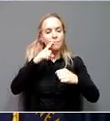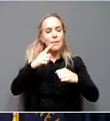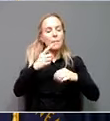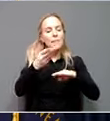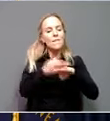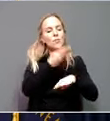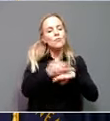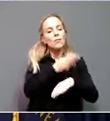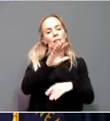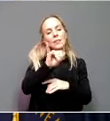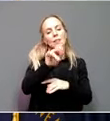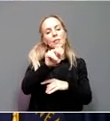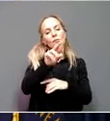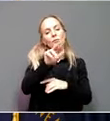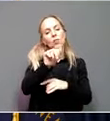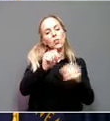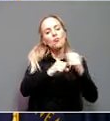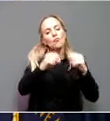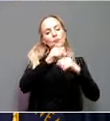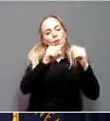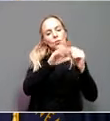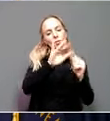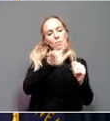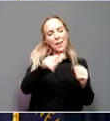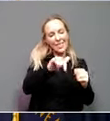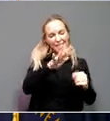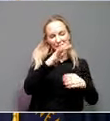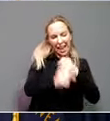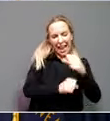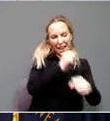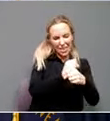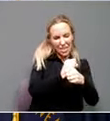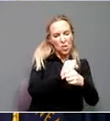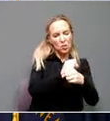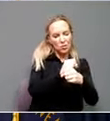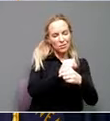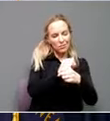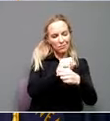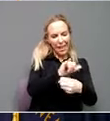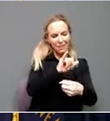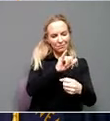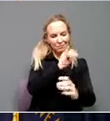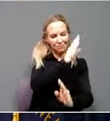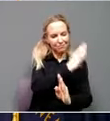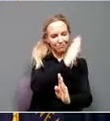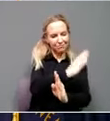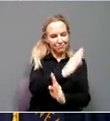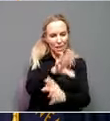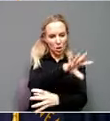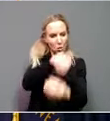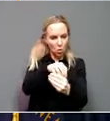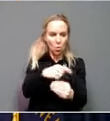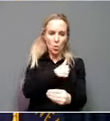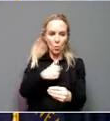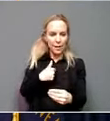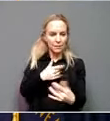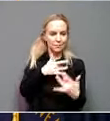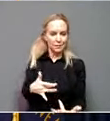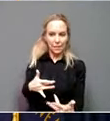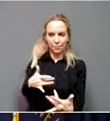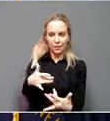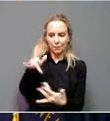It's over 5+ years, and it includes in that amount that they tell you the amount we normally get each year.